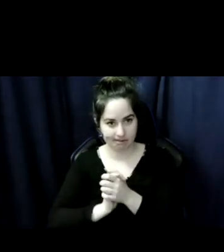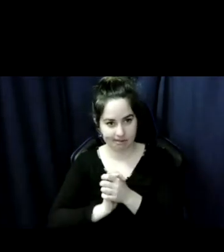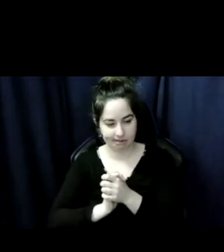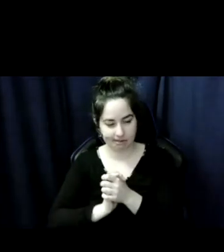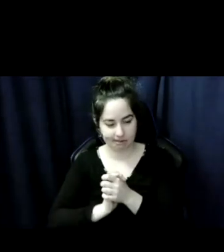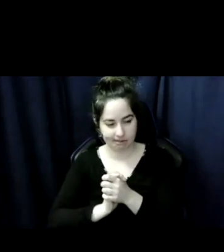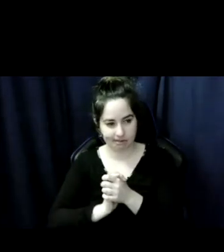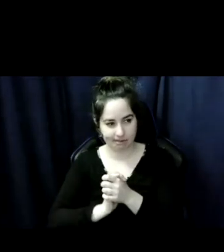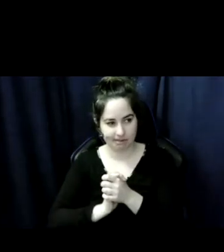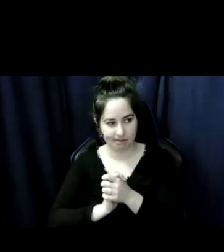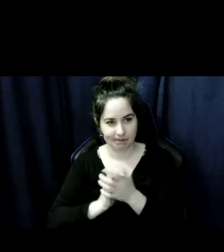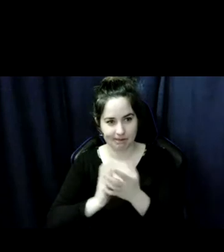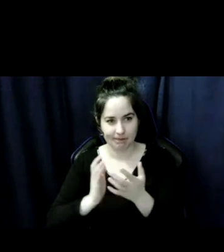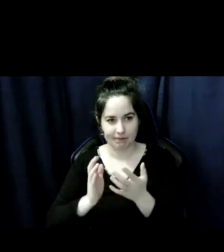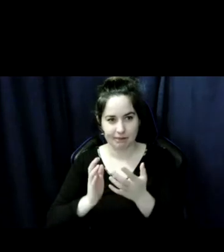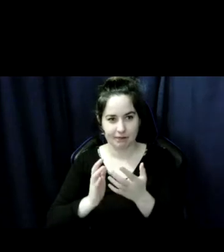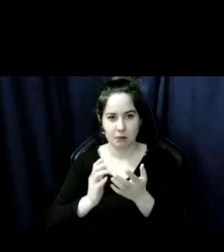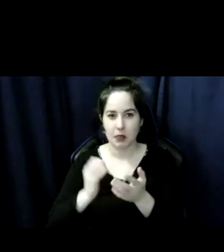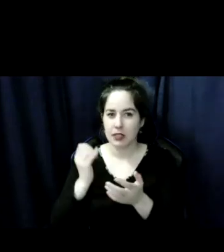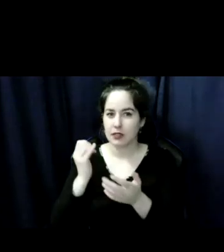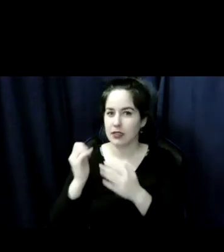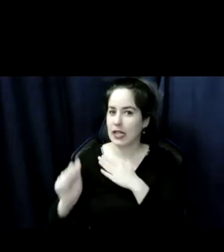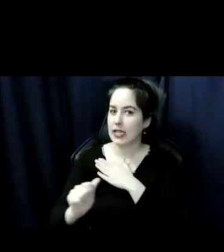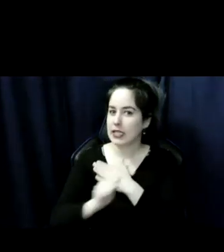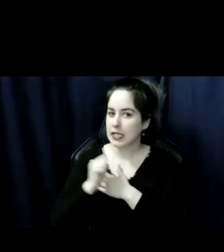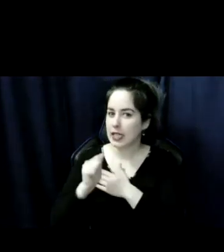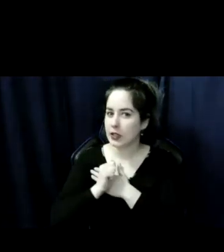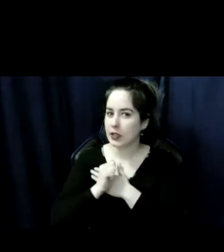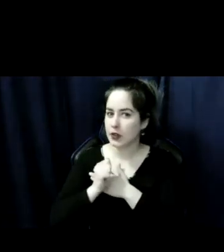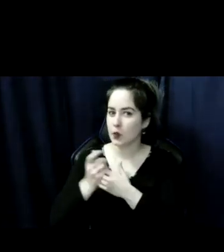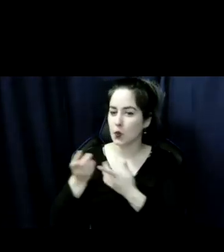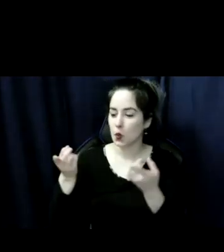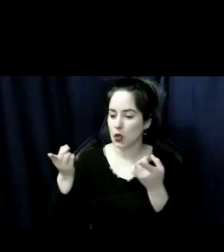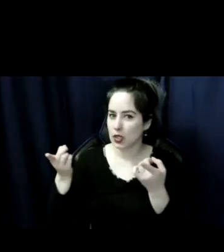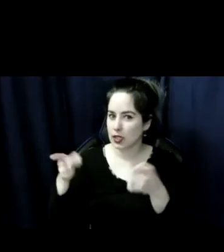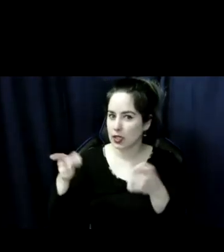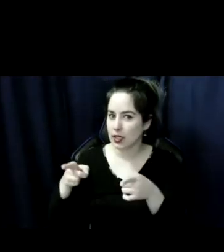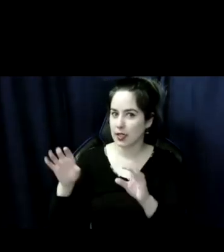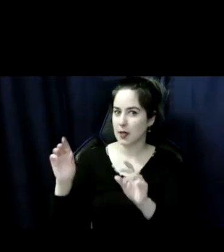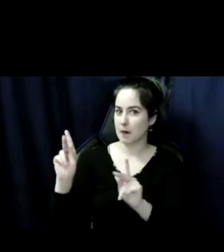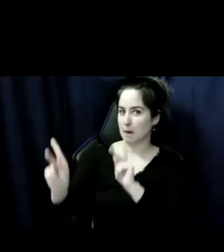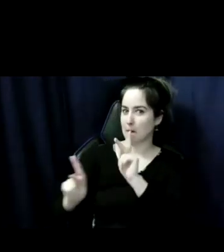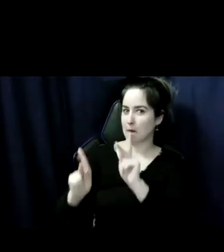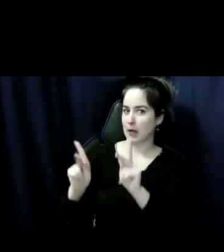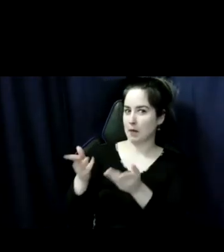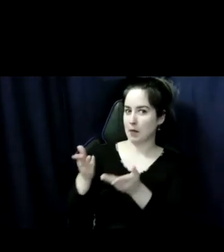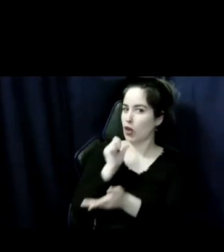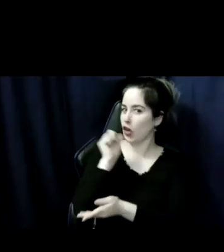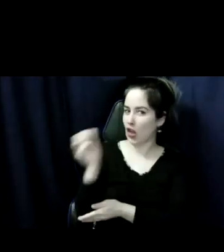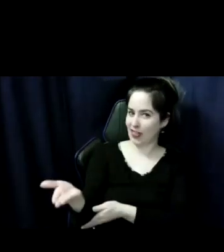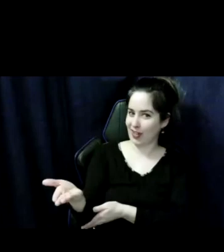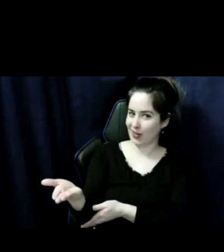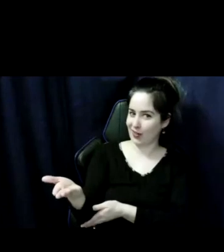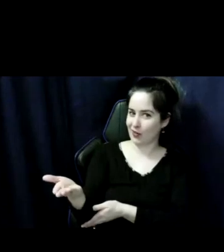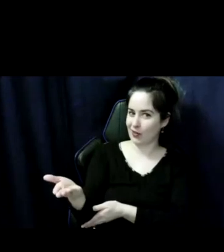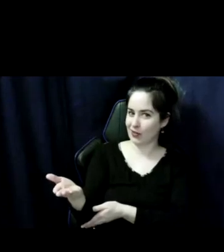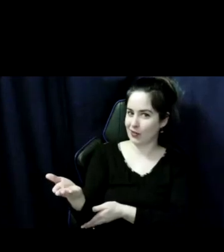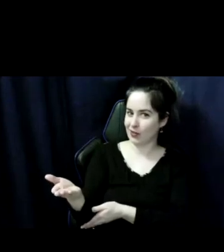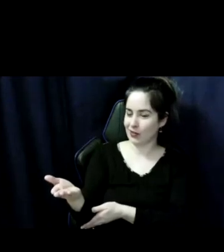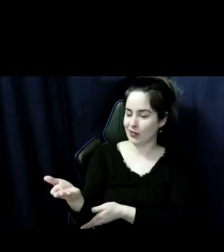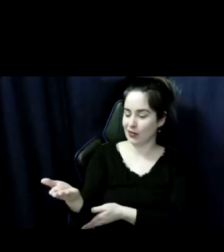it's dangerous when no one's in parks. That would be my way of thinking about that. So stuff that's happening at night for